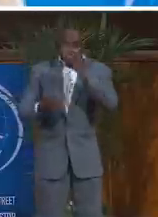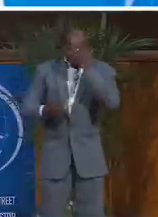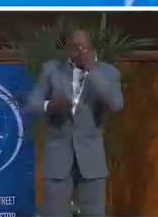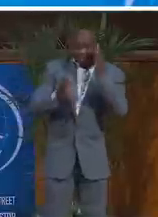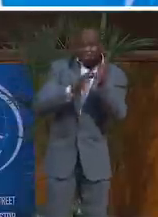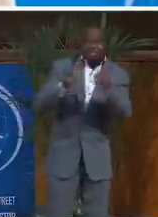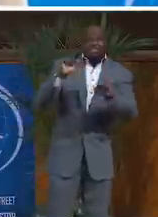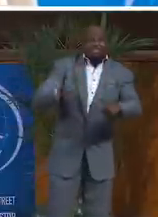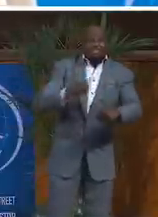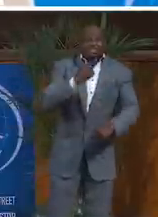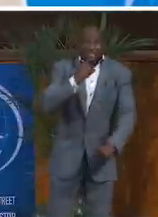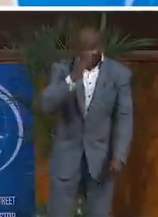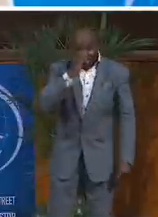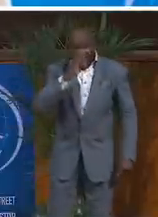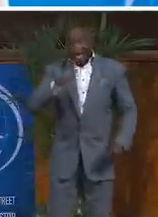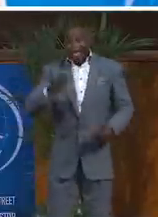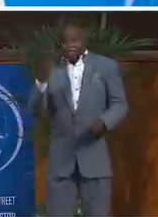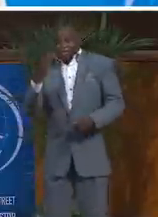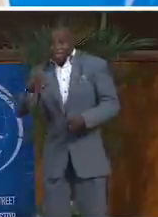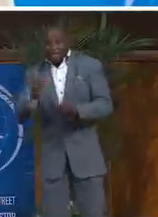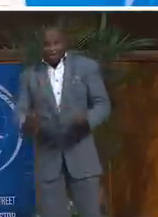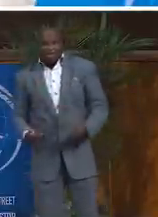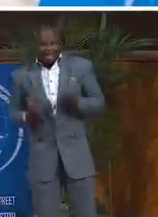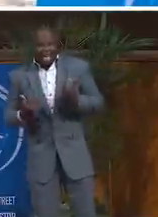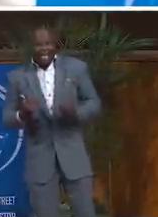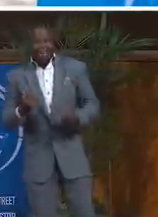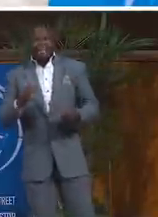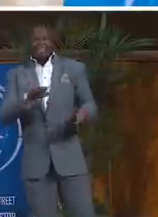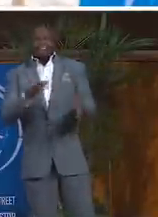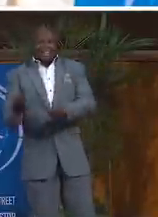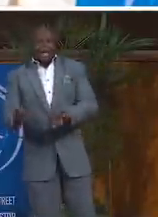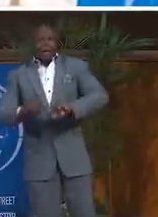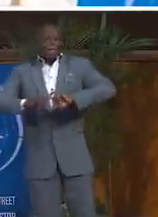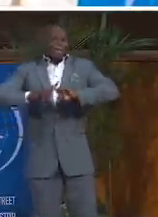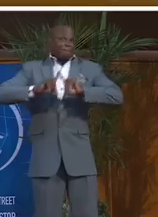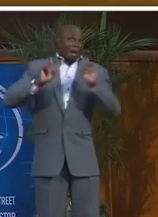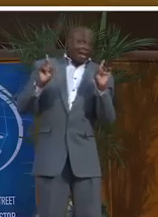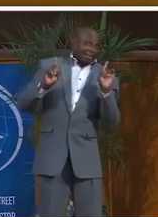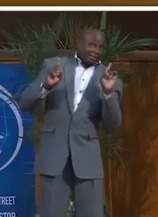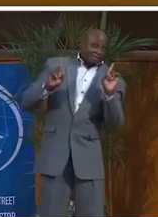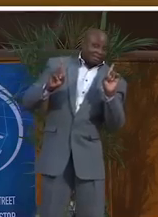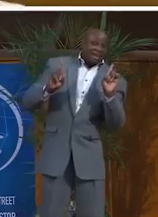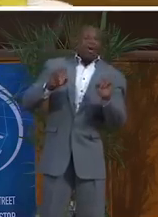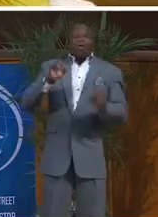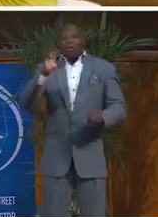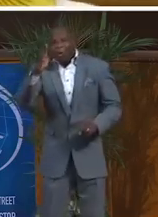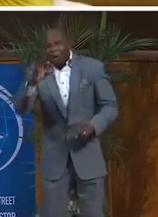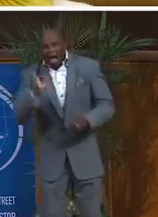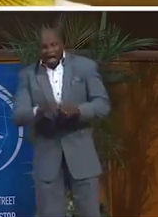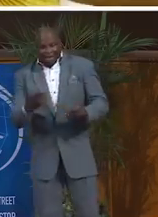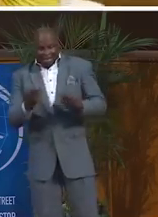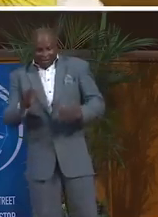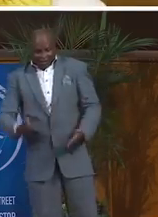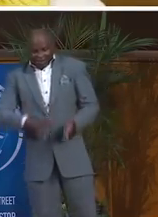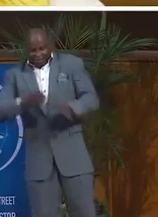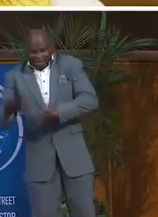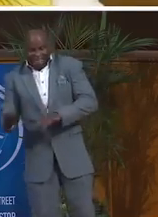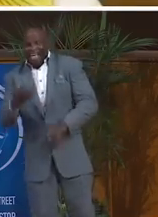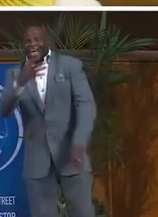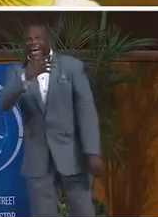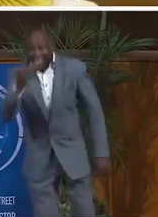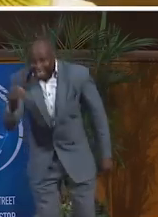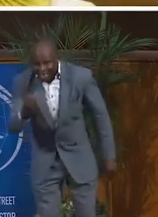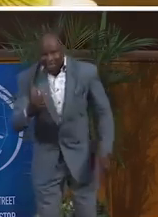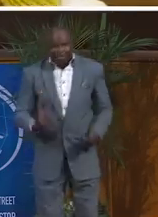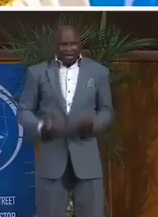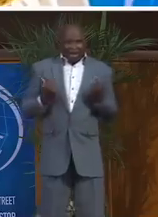Jesus could have said, I am he that was alive, dead, but I'm alive. Or I am he that was dead and